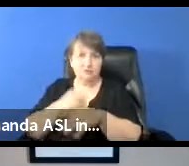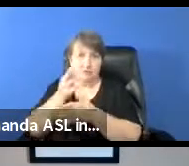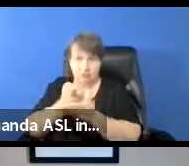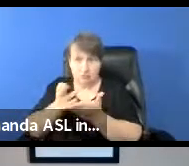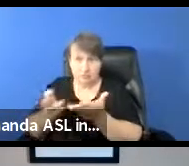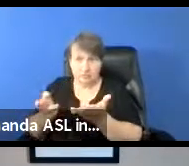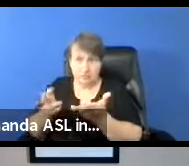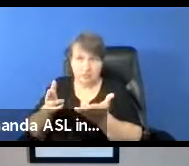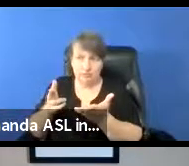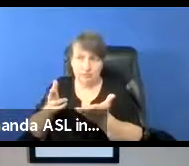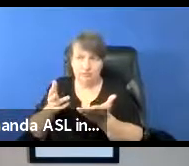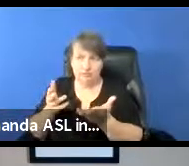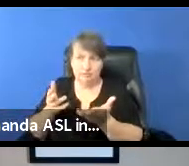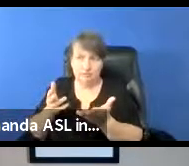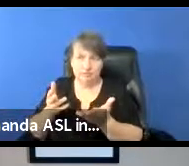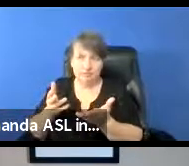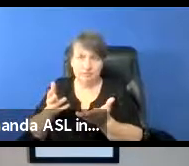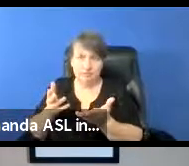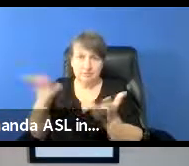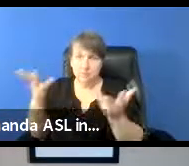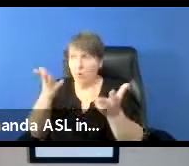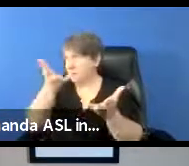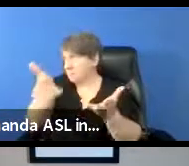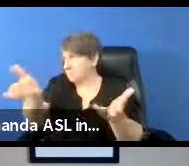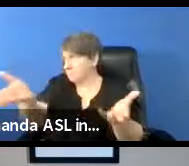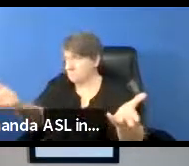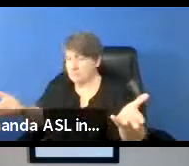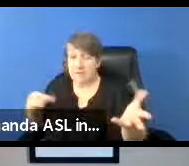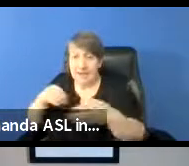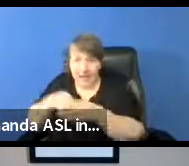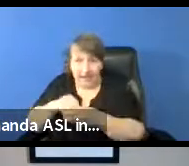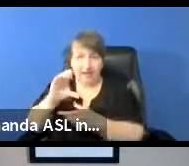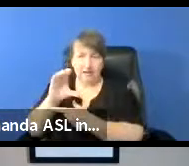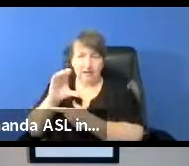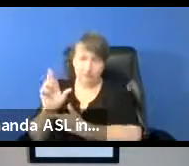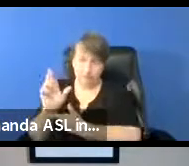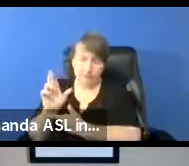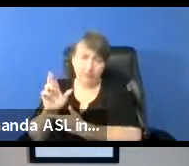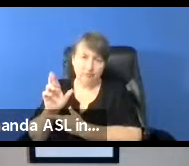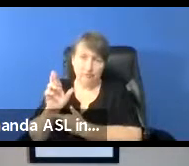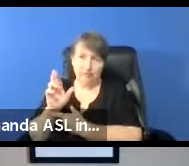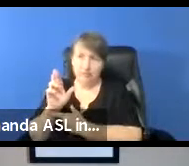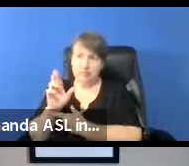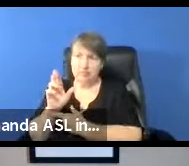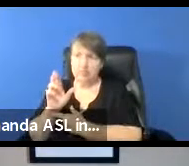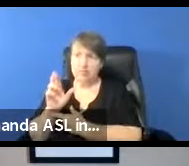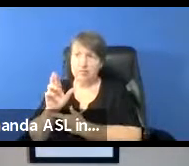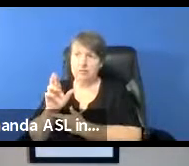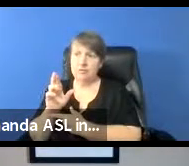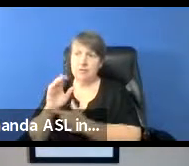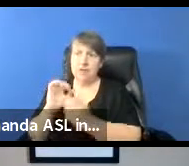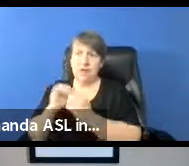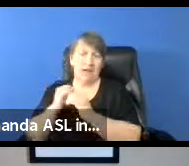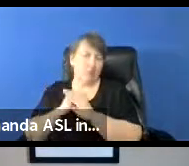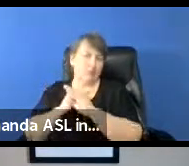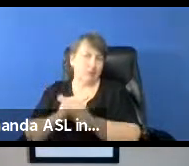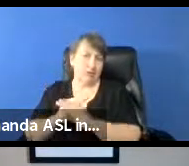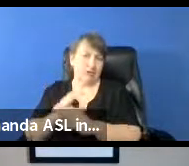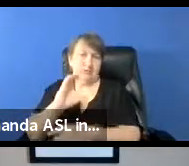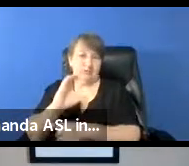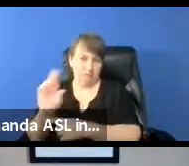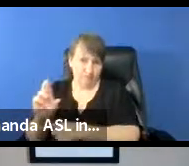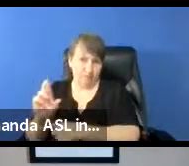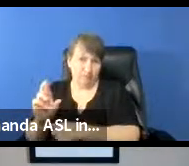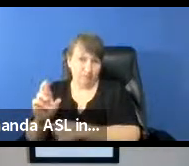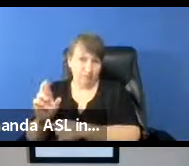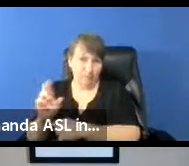resources that that exist in the Columbia River, and the protection of the Columbia River as